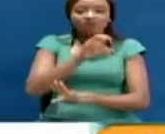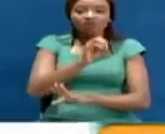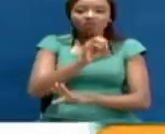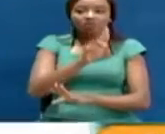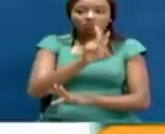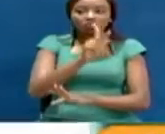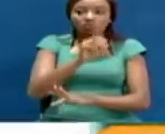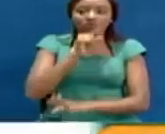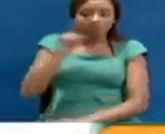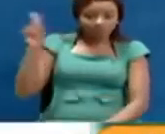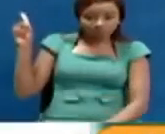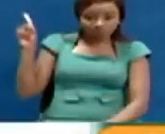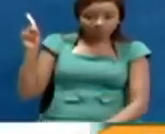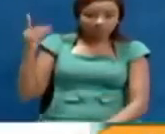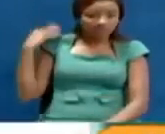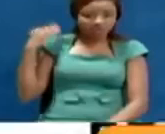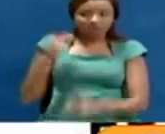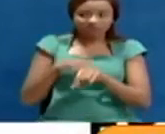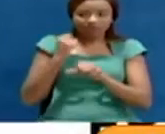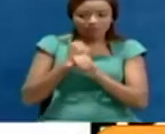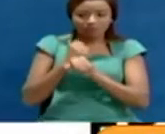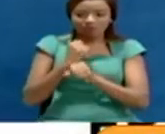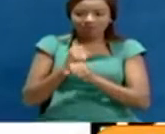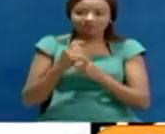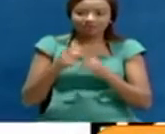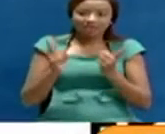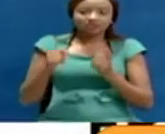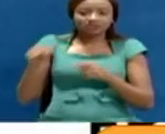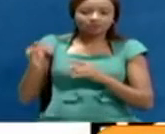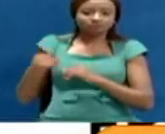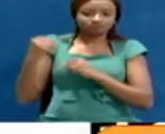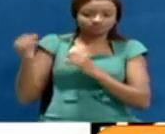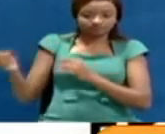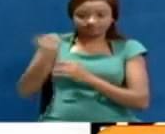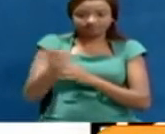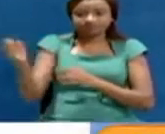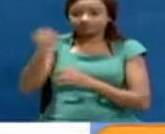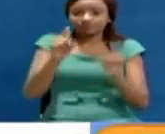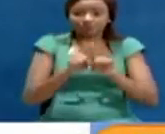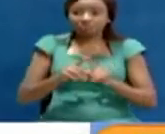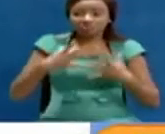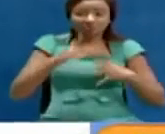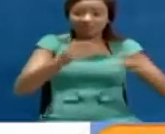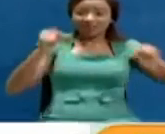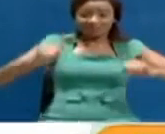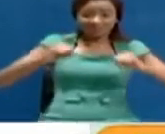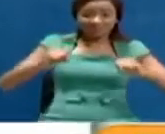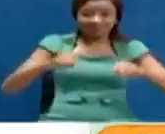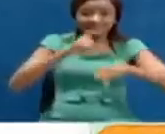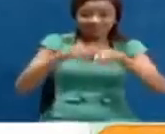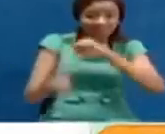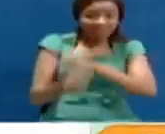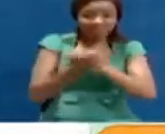his own tribulations during his tenure. Gathungu's predecessor often rattled the executive, especially when